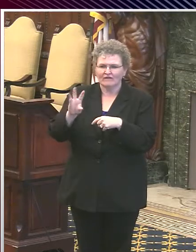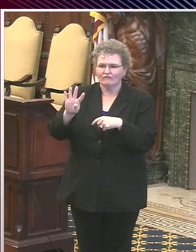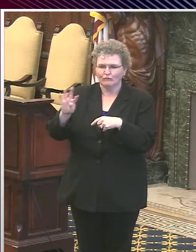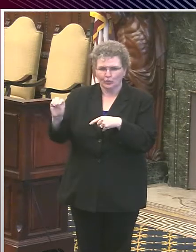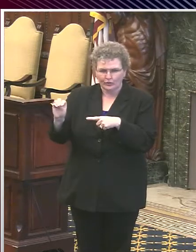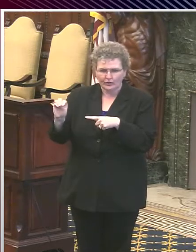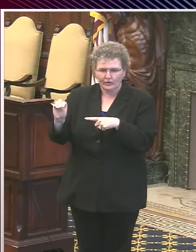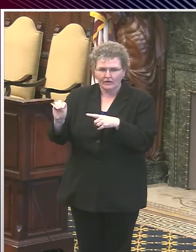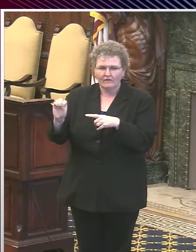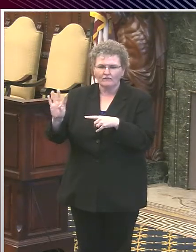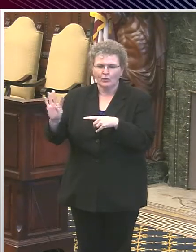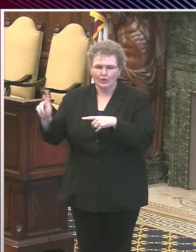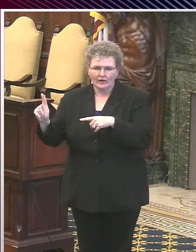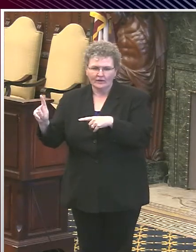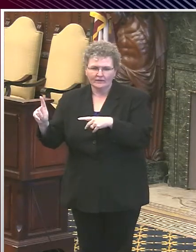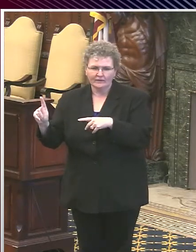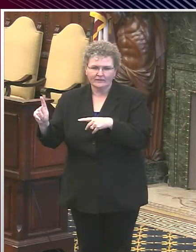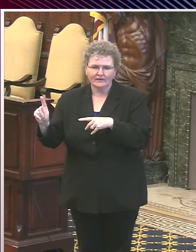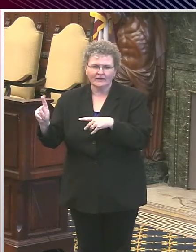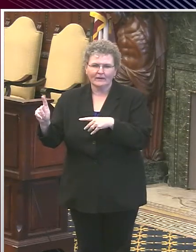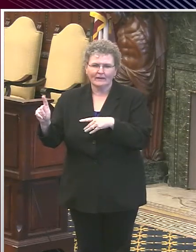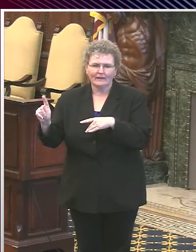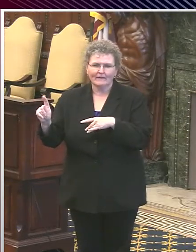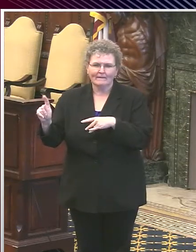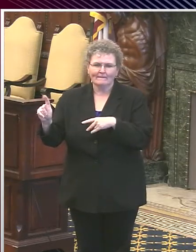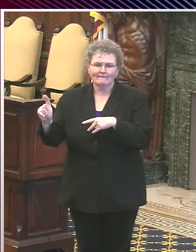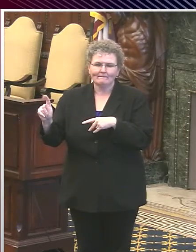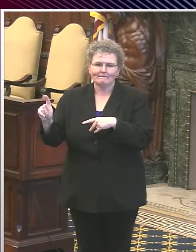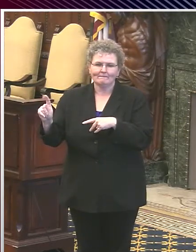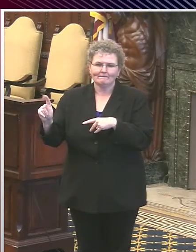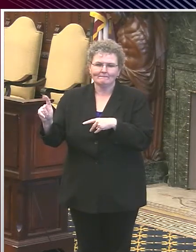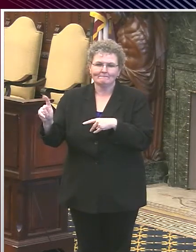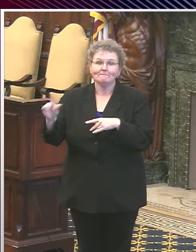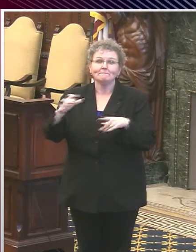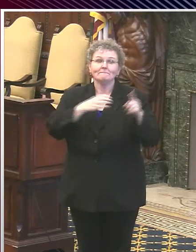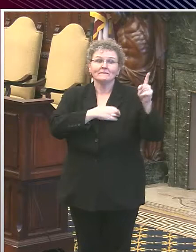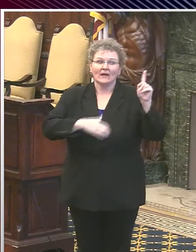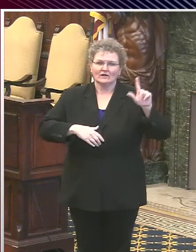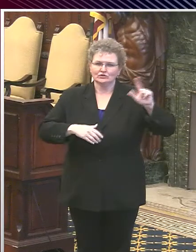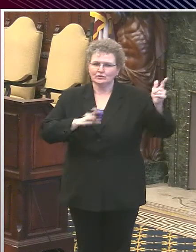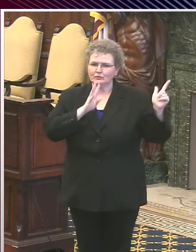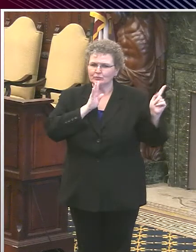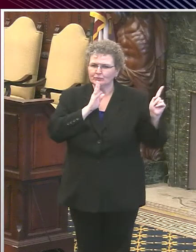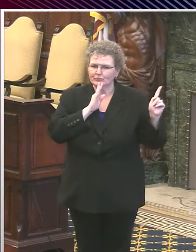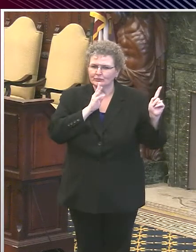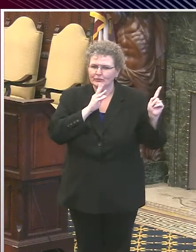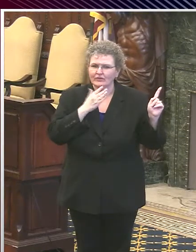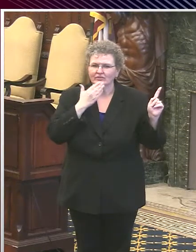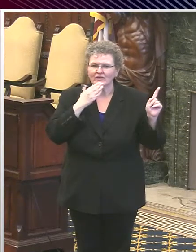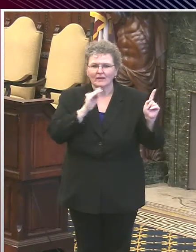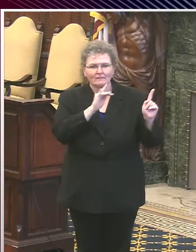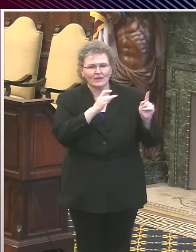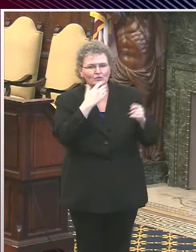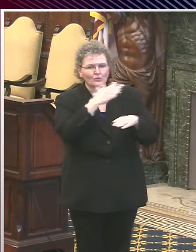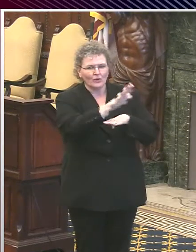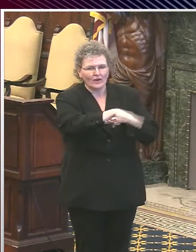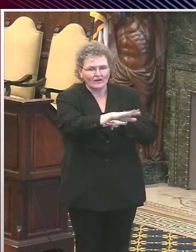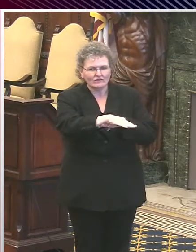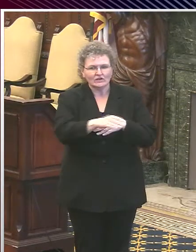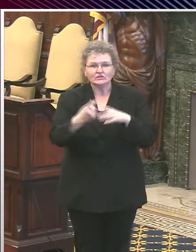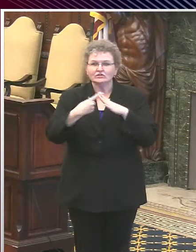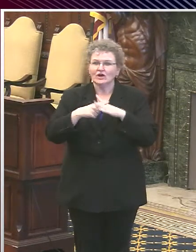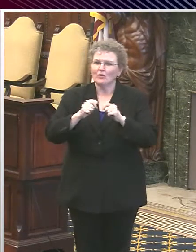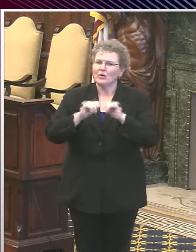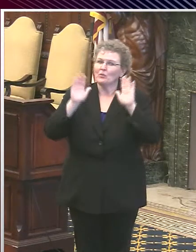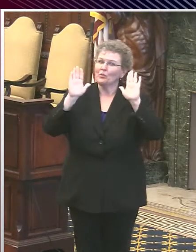41. We now turn things over to Mayor Kenny. Mayor, you have the floor. Thanks, Mike. Good afternoon, everybody. I want to start with some great